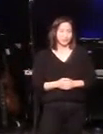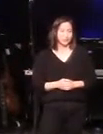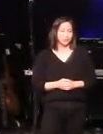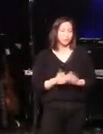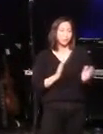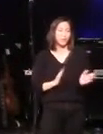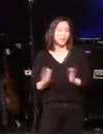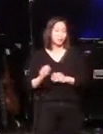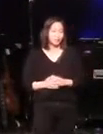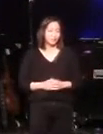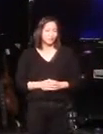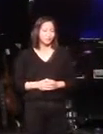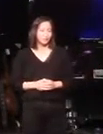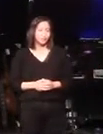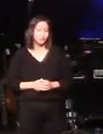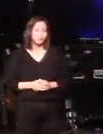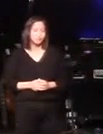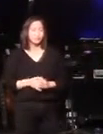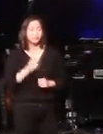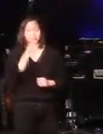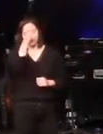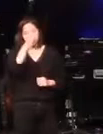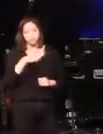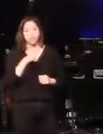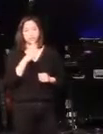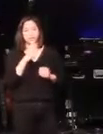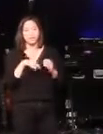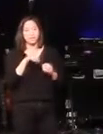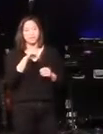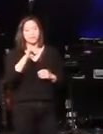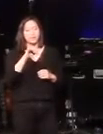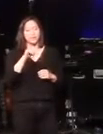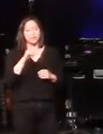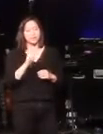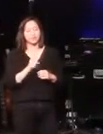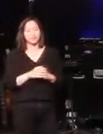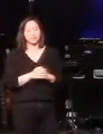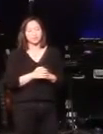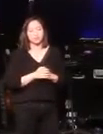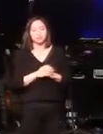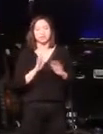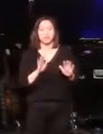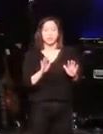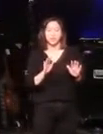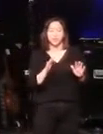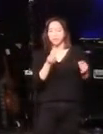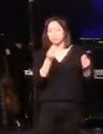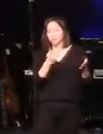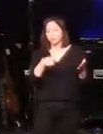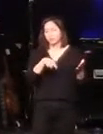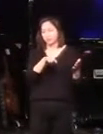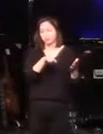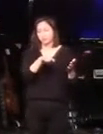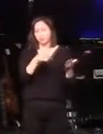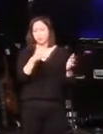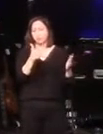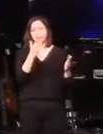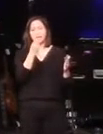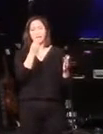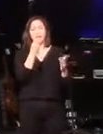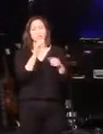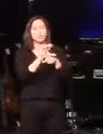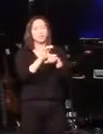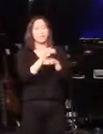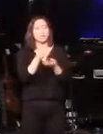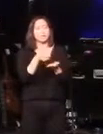I was listening to this guy about diets. He goes, isn't it amazing? How many of you guys have had a chocolate muffin? You know what a chocolate muffin